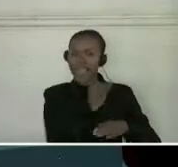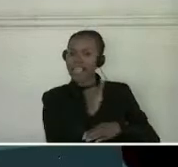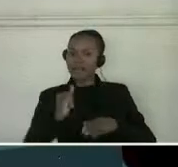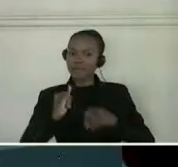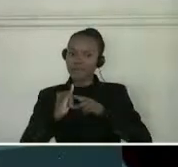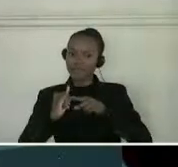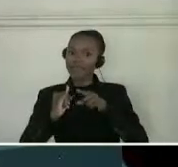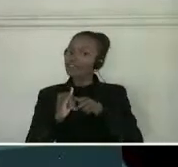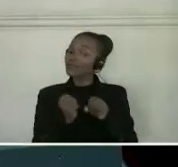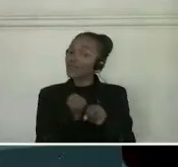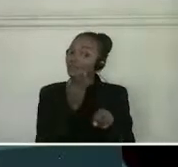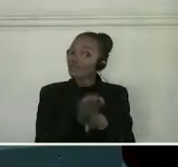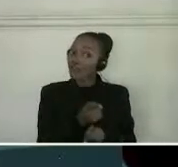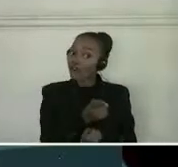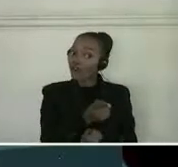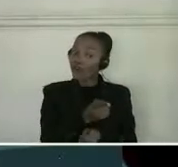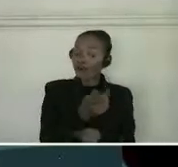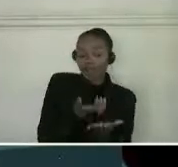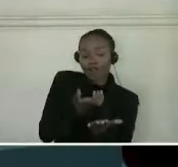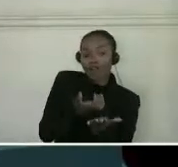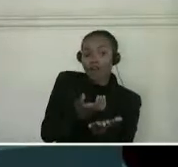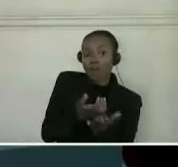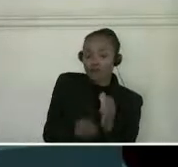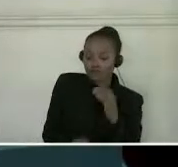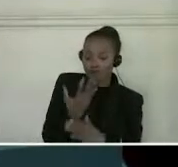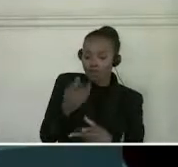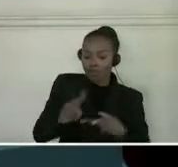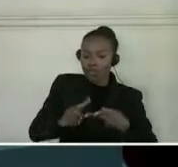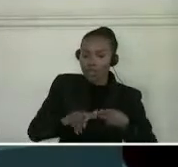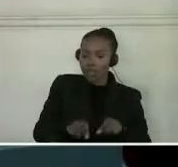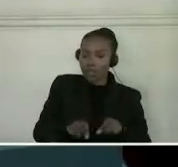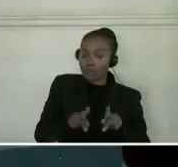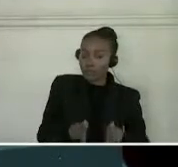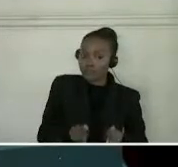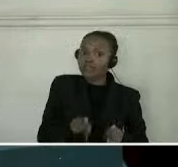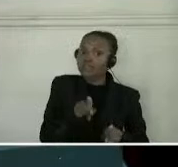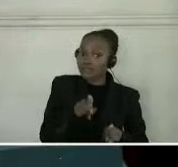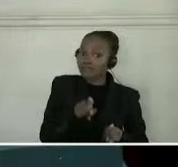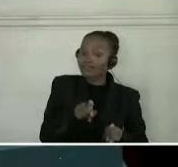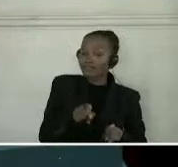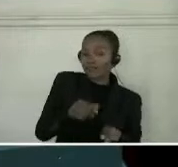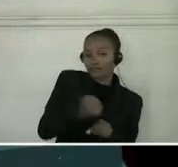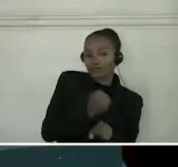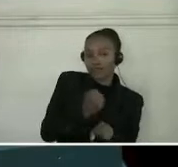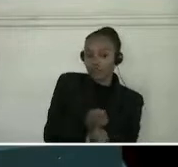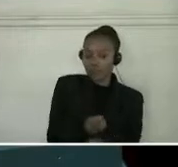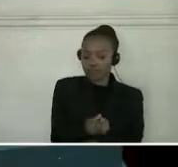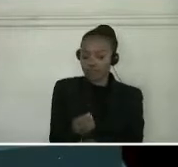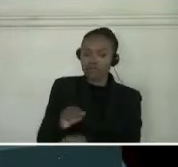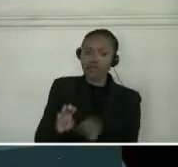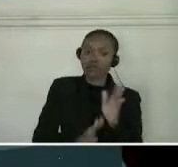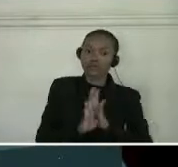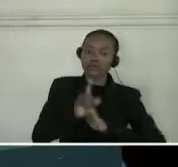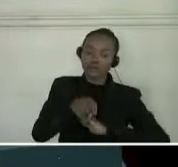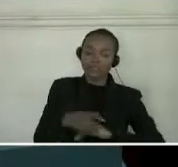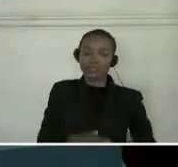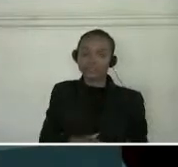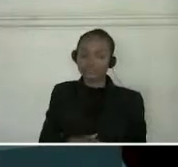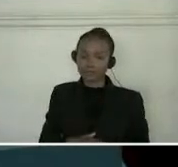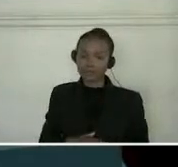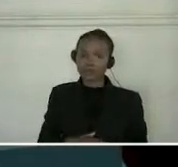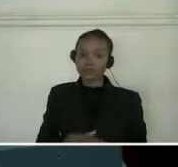towards economic growth and job opportunities on indigenous games one zulu natal